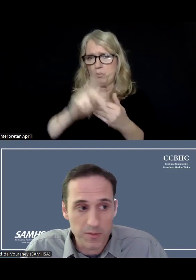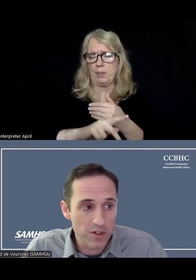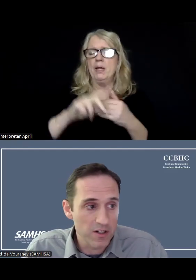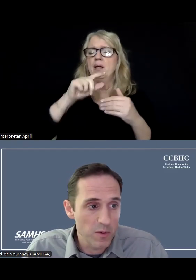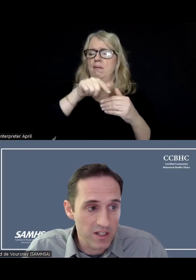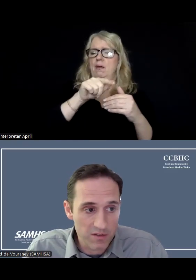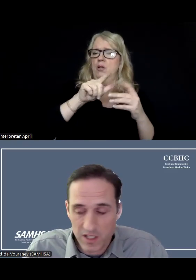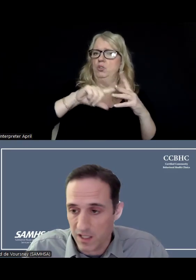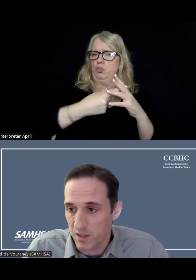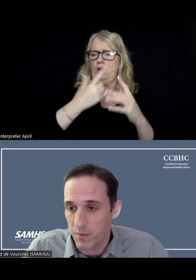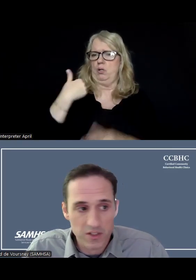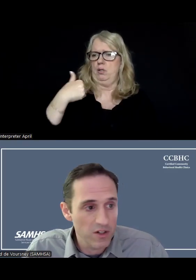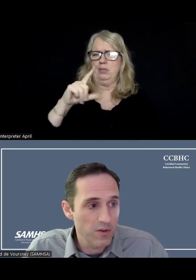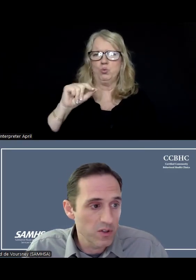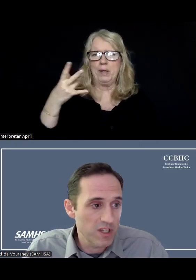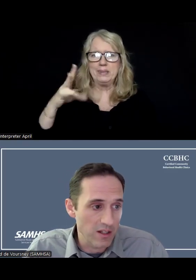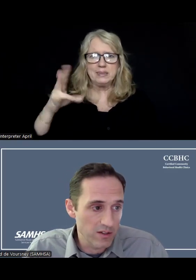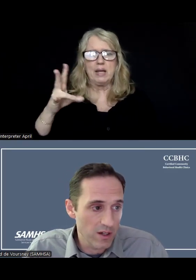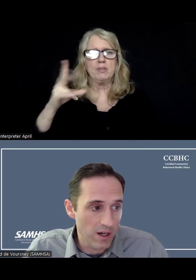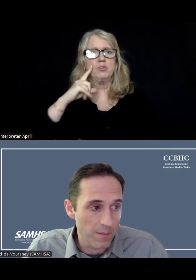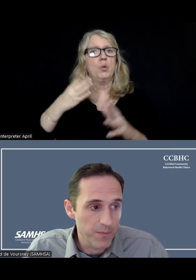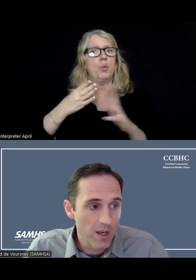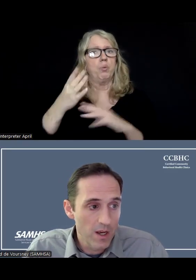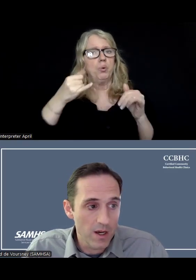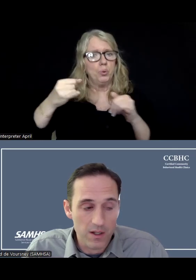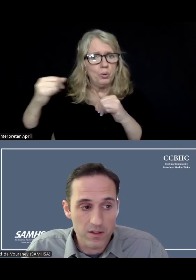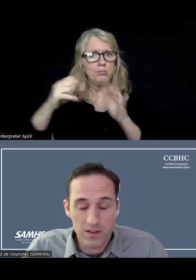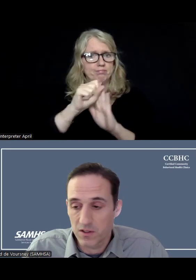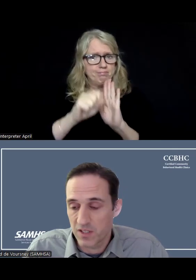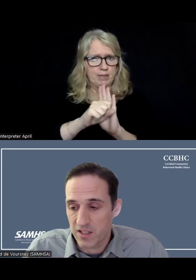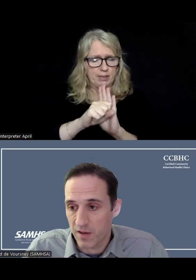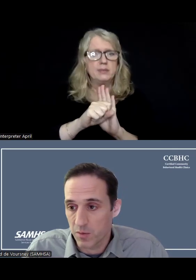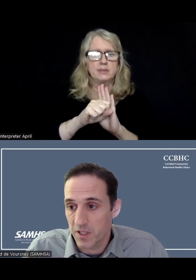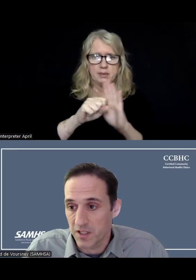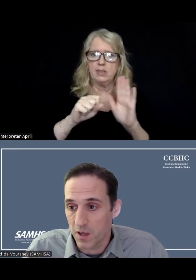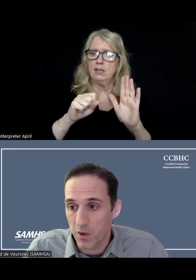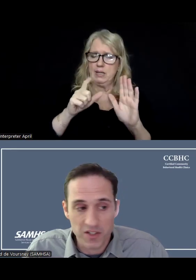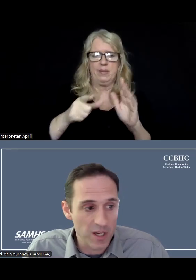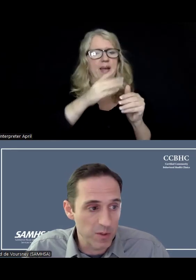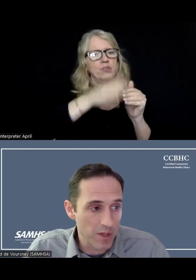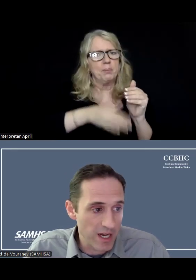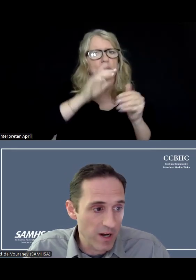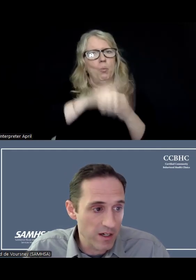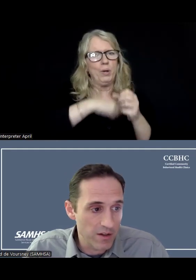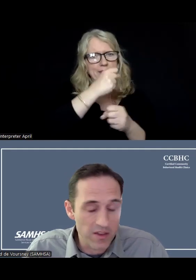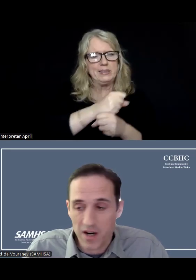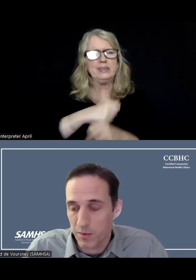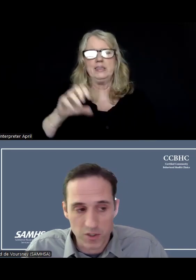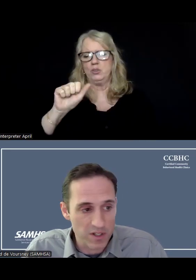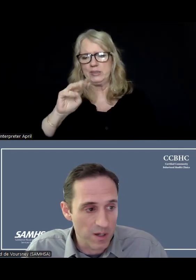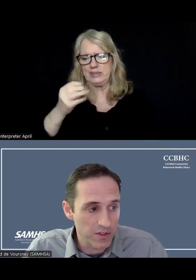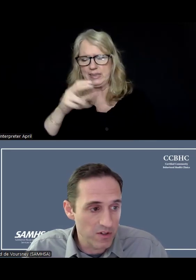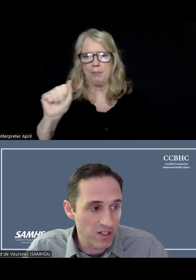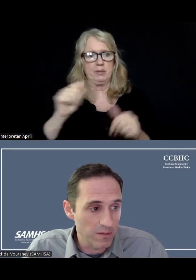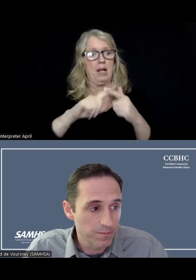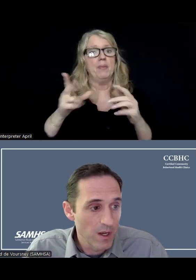demonstration program started in 2017. It's administered through states. States have to complete a one-year SAMHSA planning grant, and then they're able to